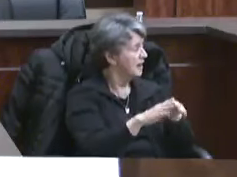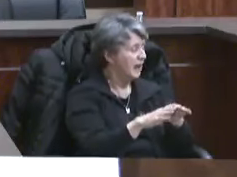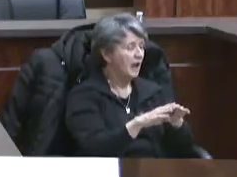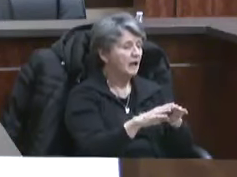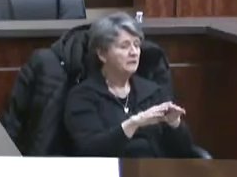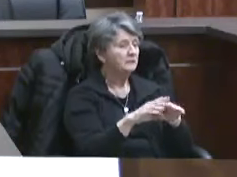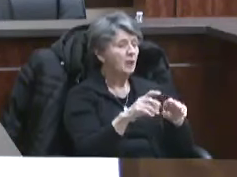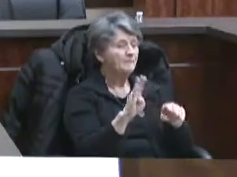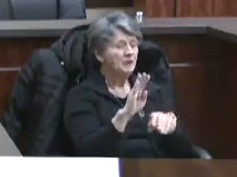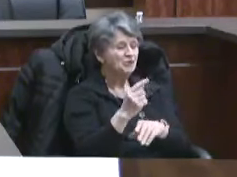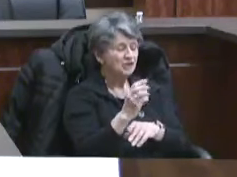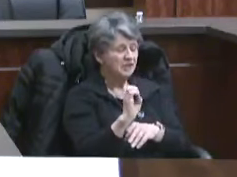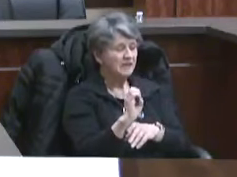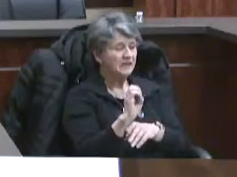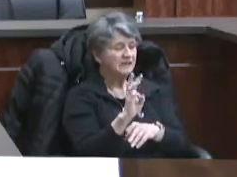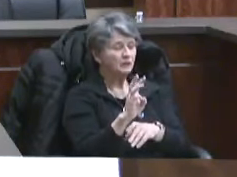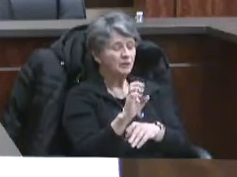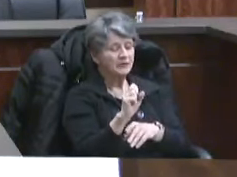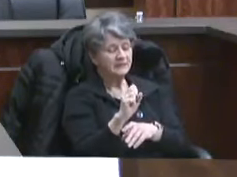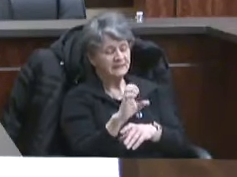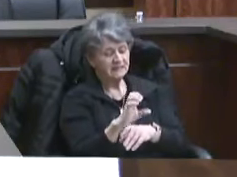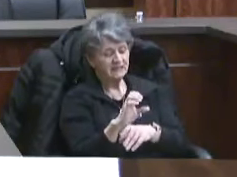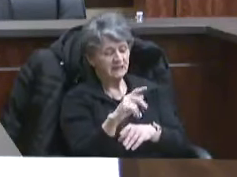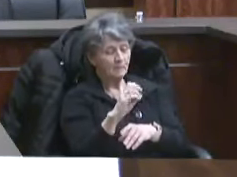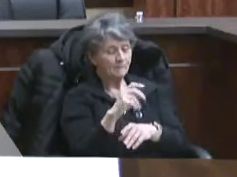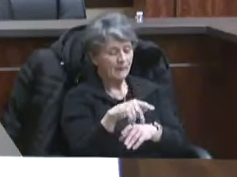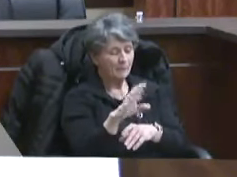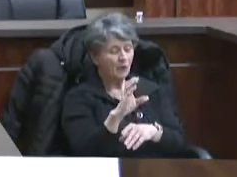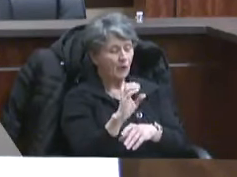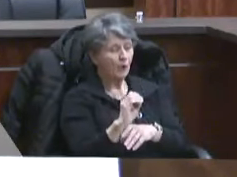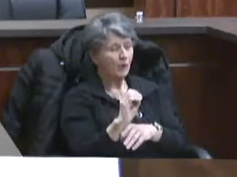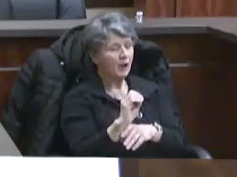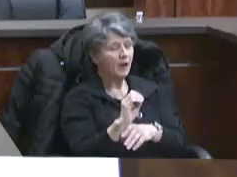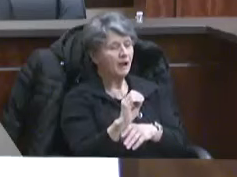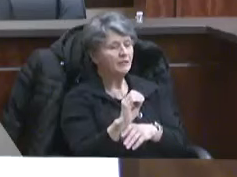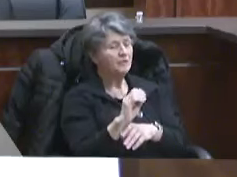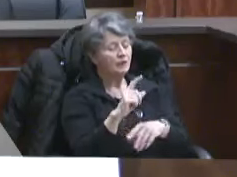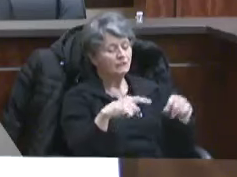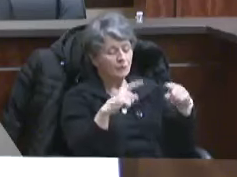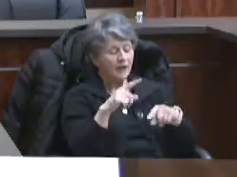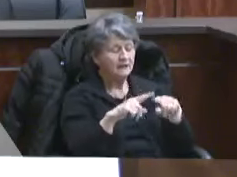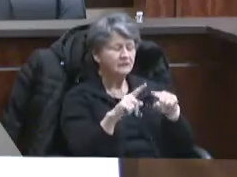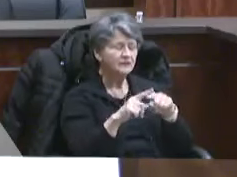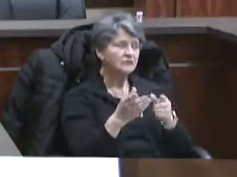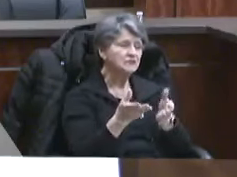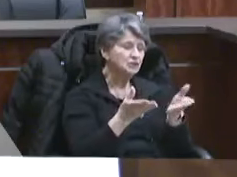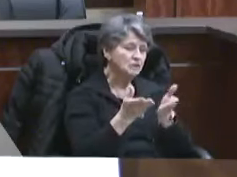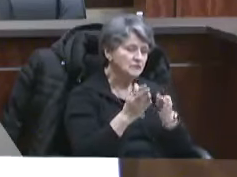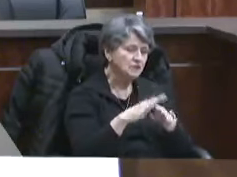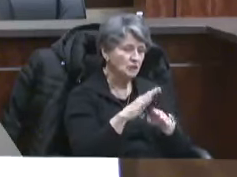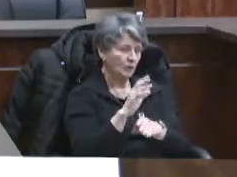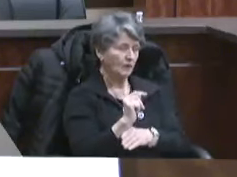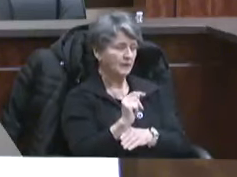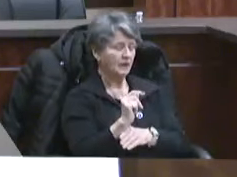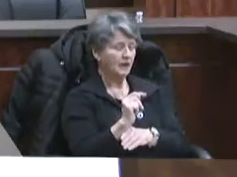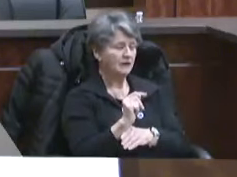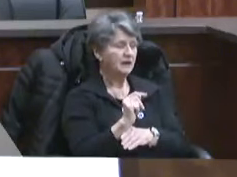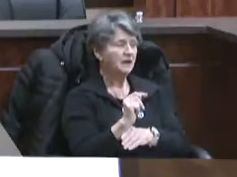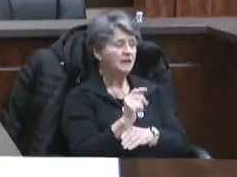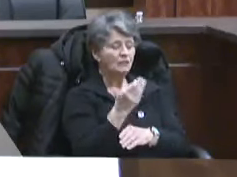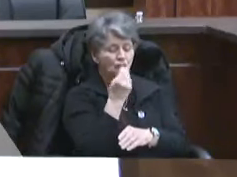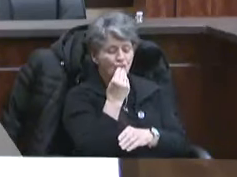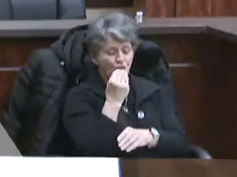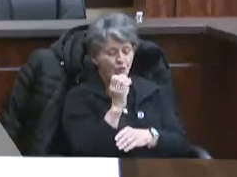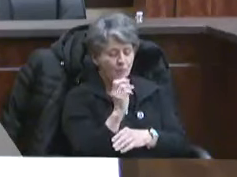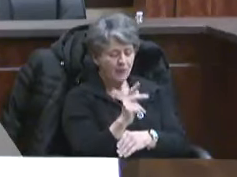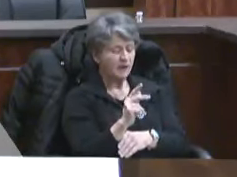BGE, WSSC, PEPCO. So it's various services on there, nonprofit organizations, Capital Area Food Bank, United